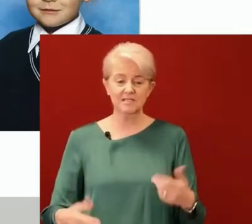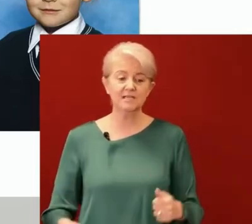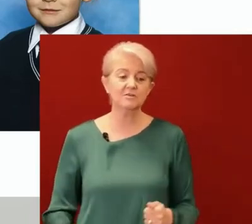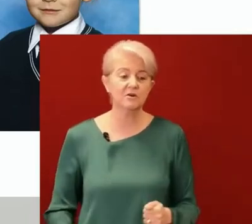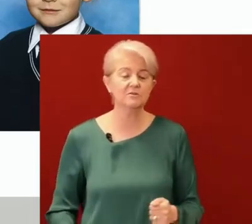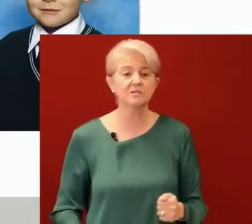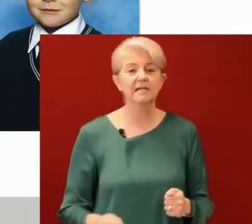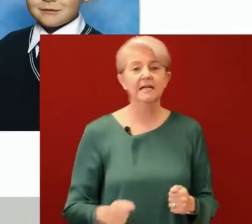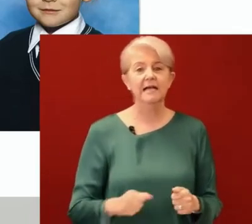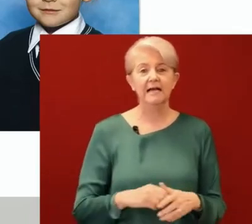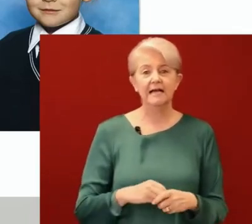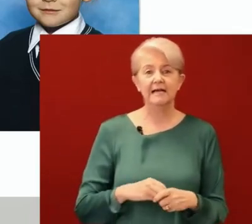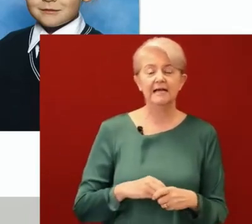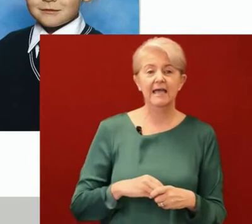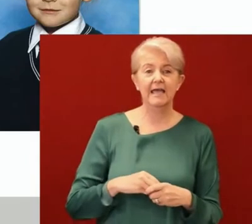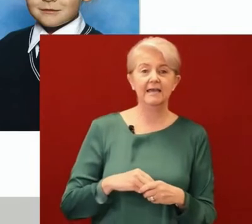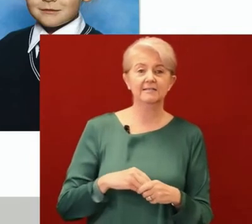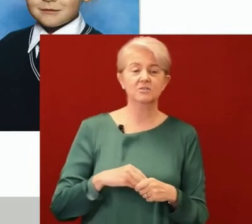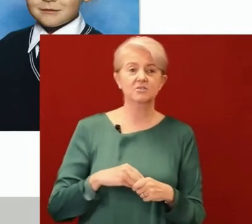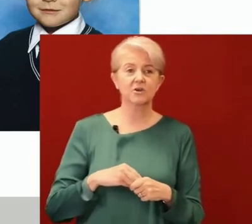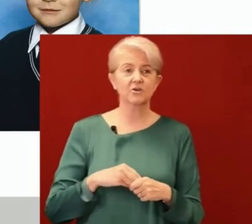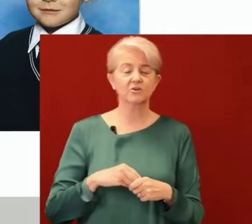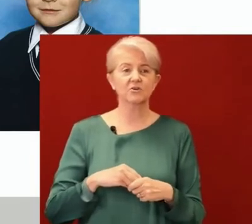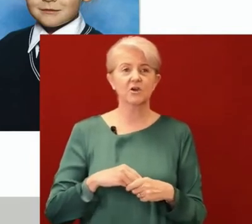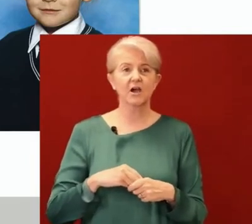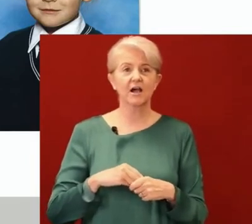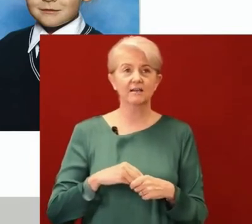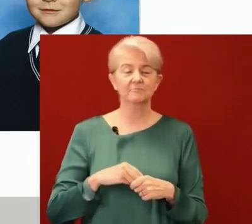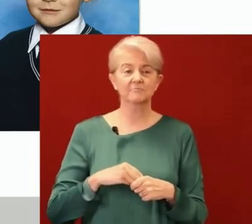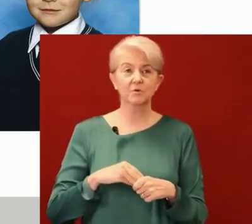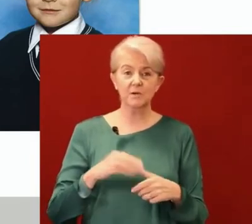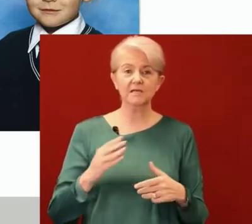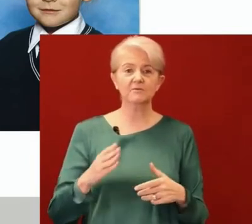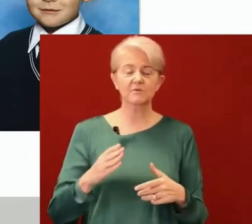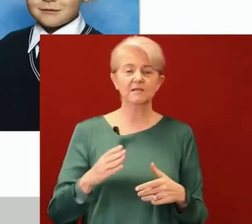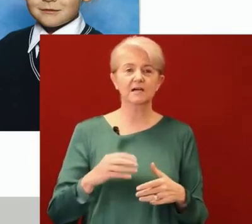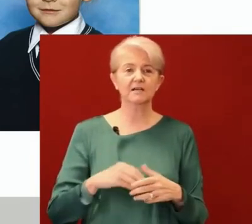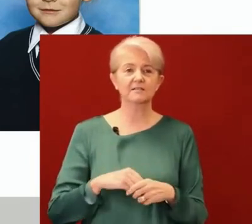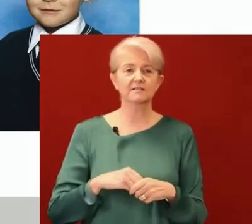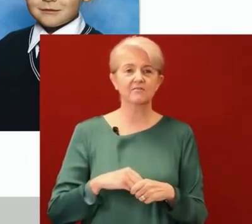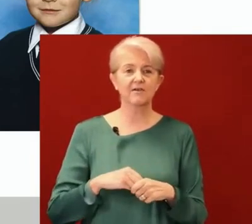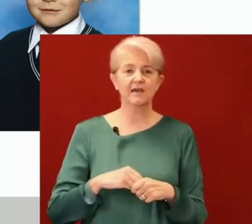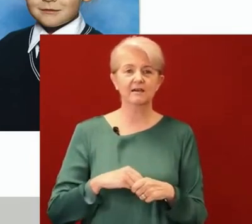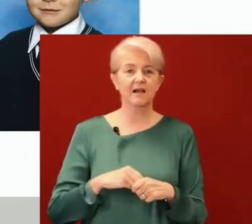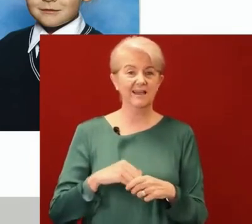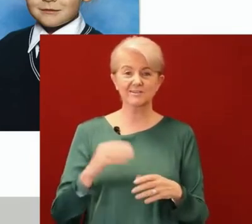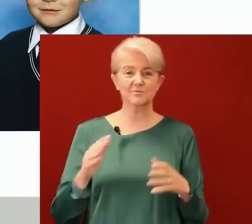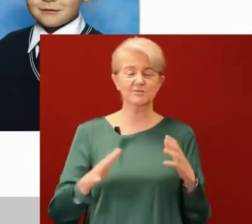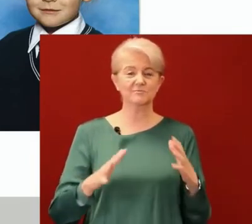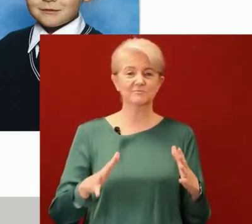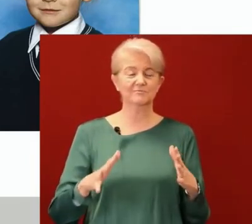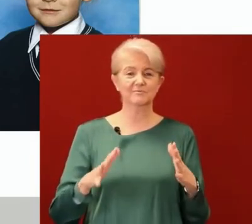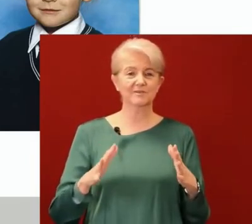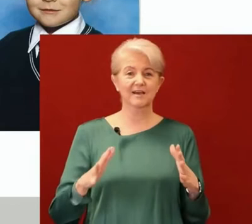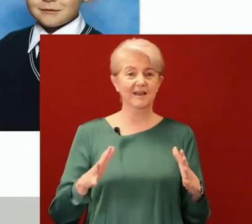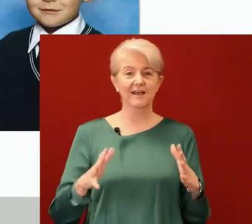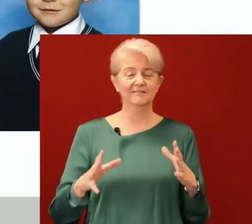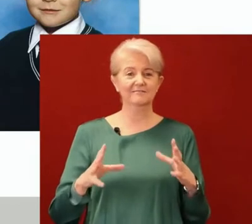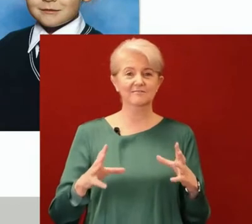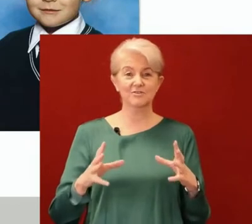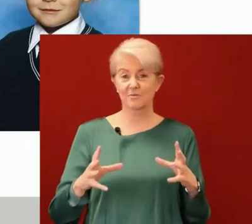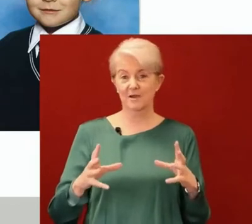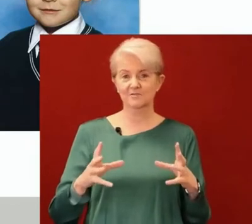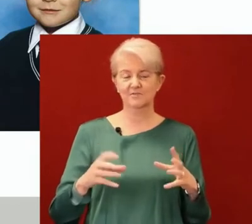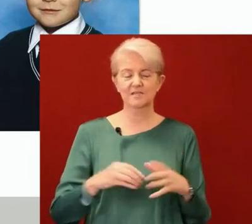8-year-old and a 10-year-old. And so I quickly realised that I actually wasn't cut